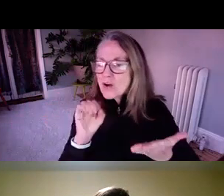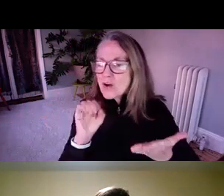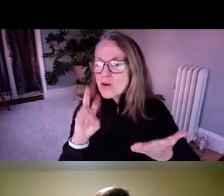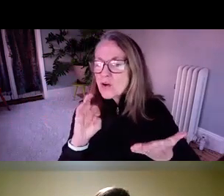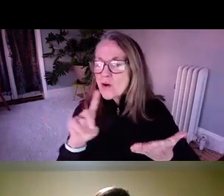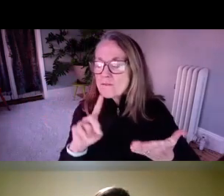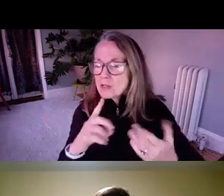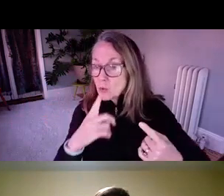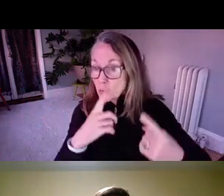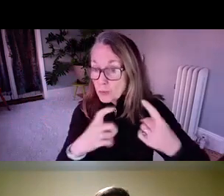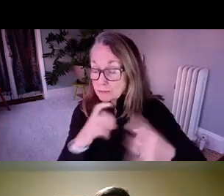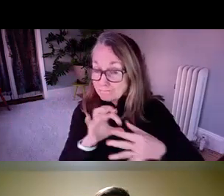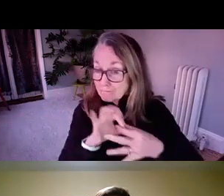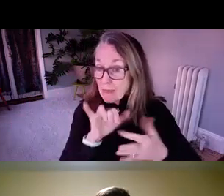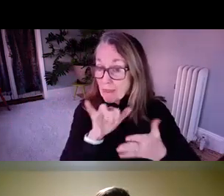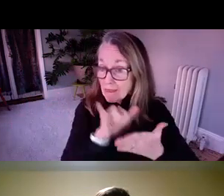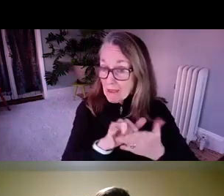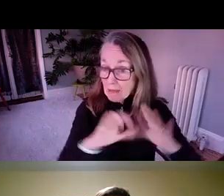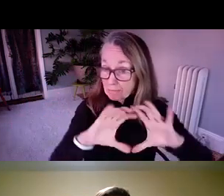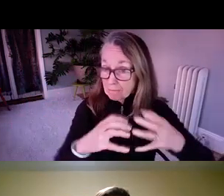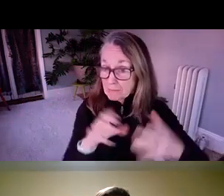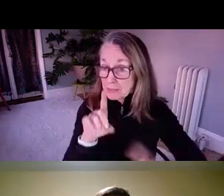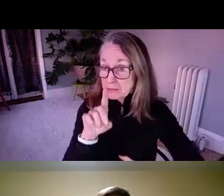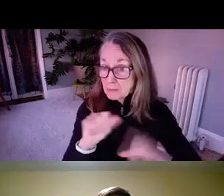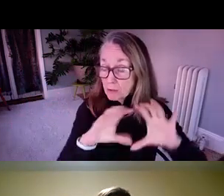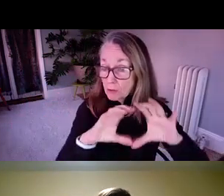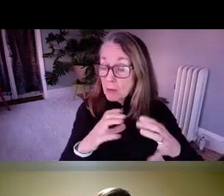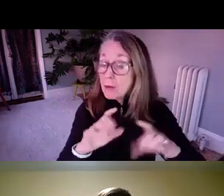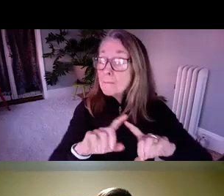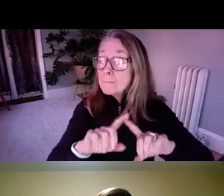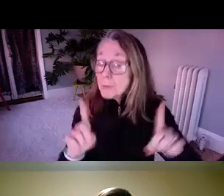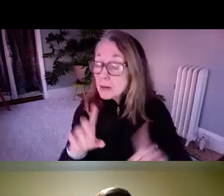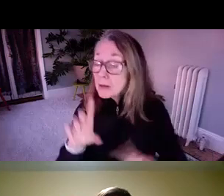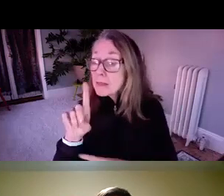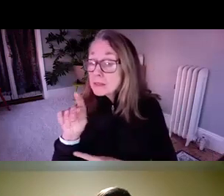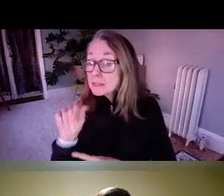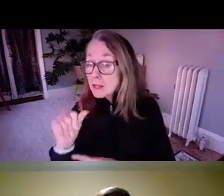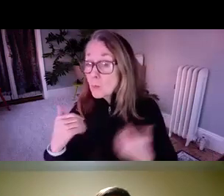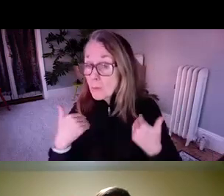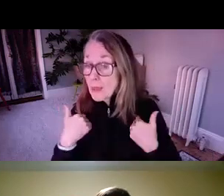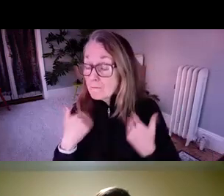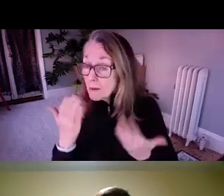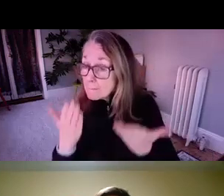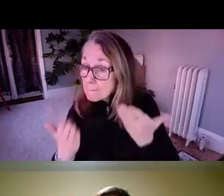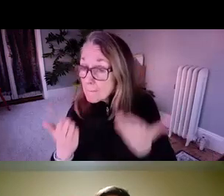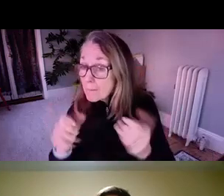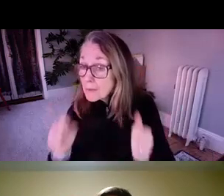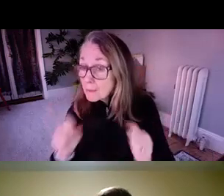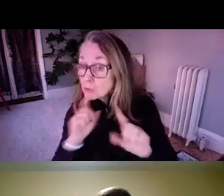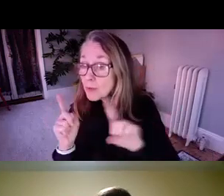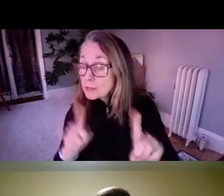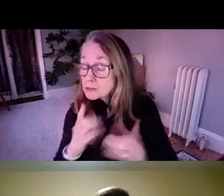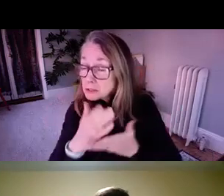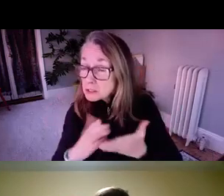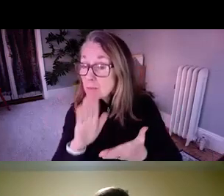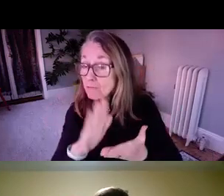That said, I think that the data that we have within the ecosystem might be able to answer some of the